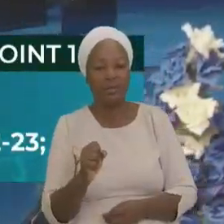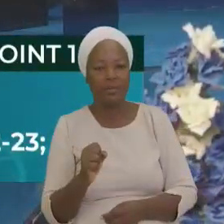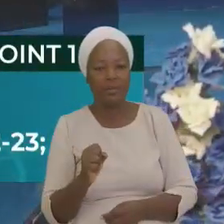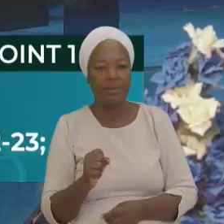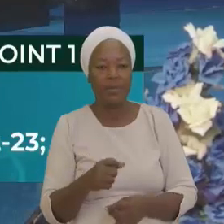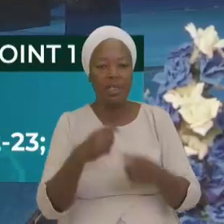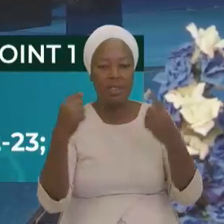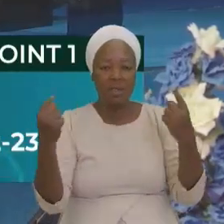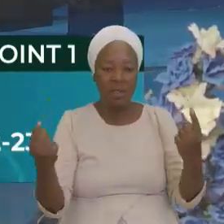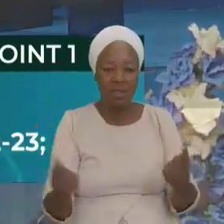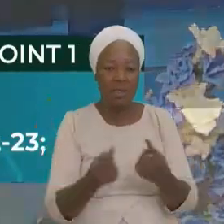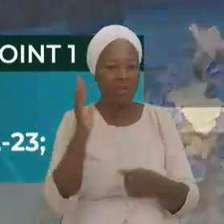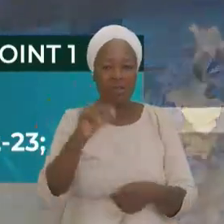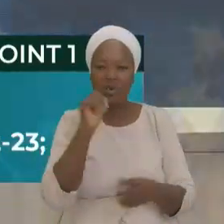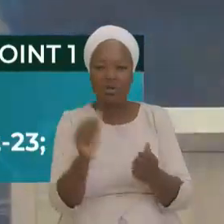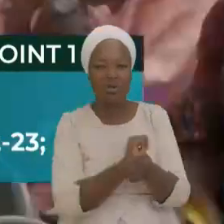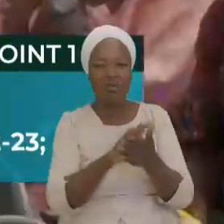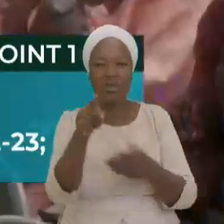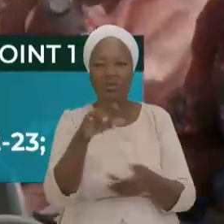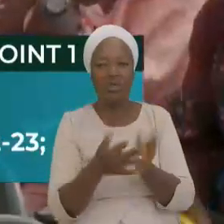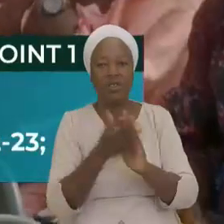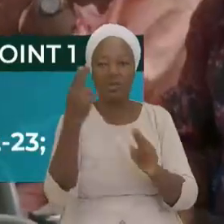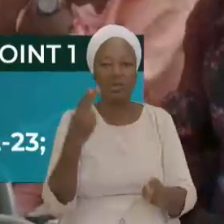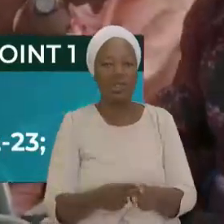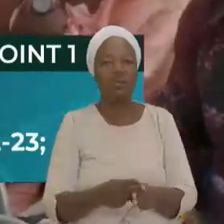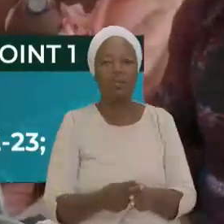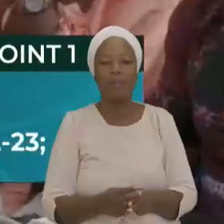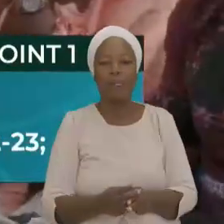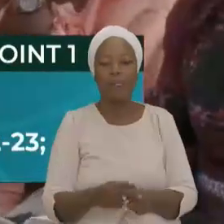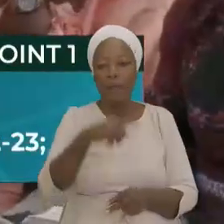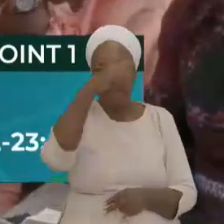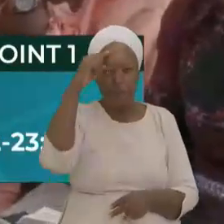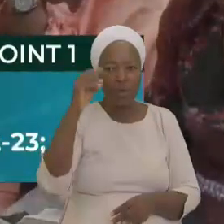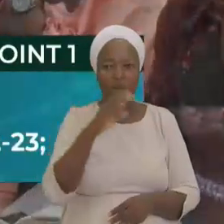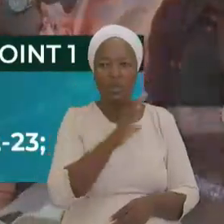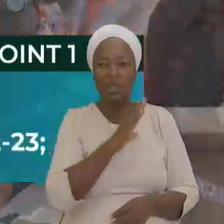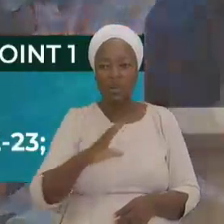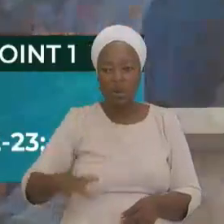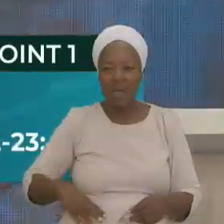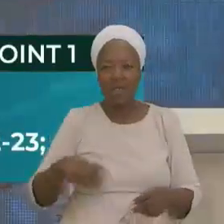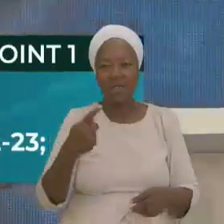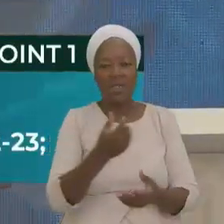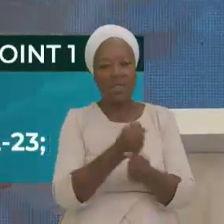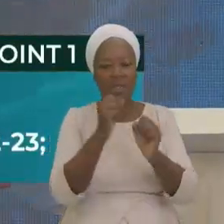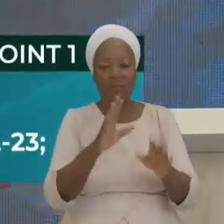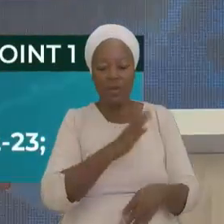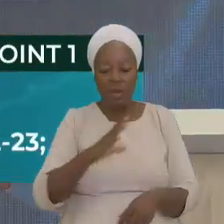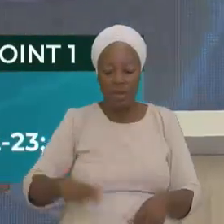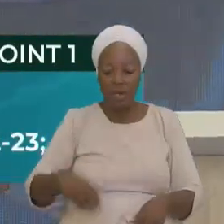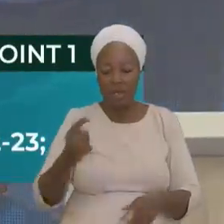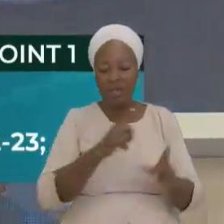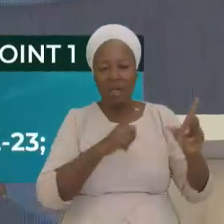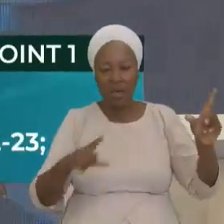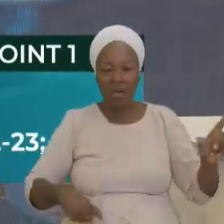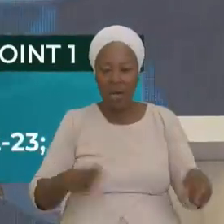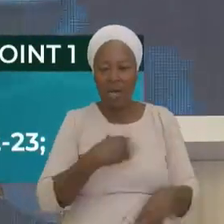Sin will not destroy you. Because Christ the Savior, Christ the Lord, and Christ